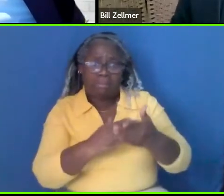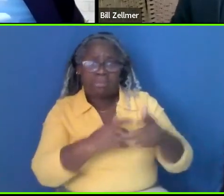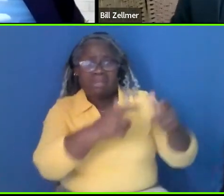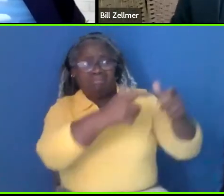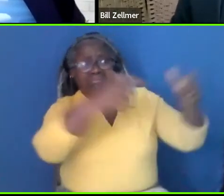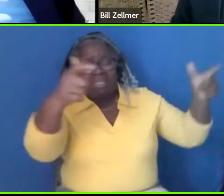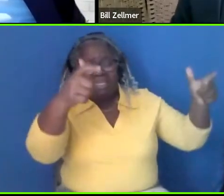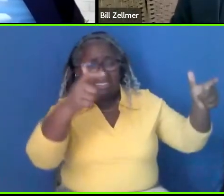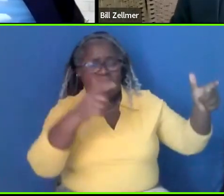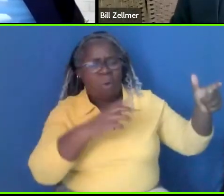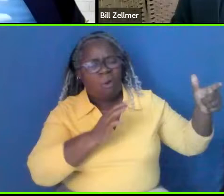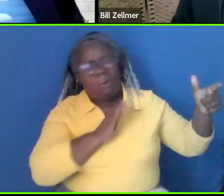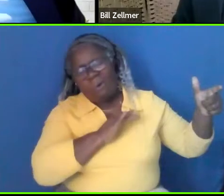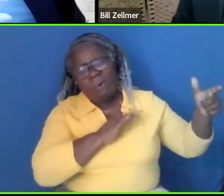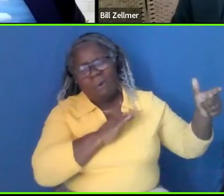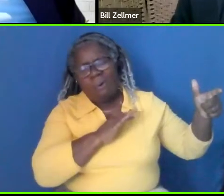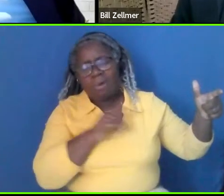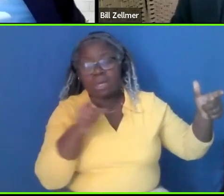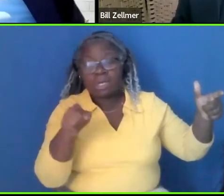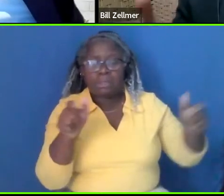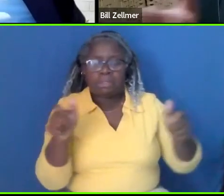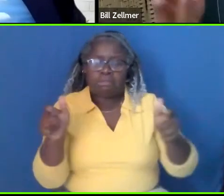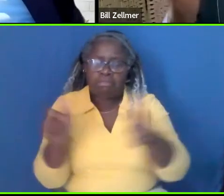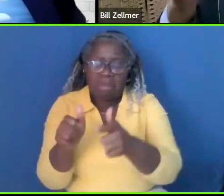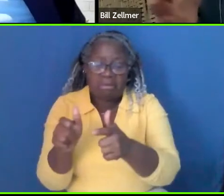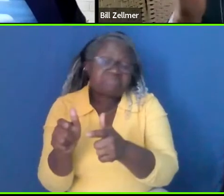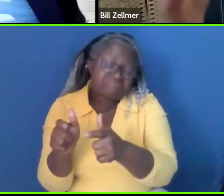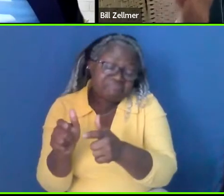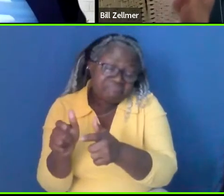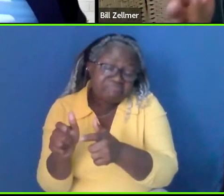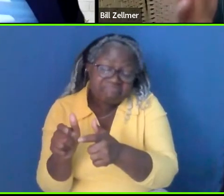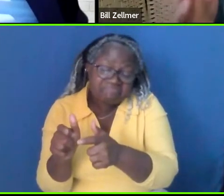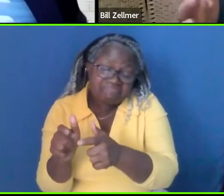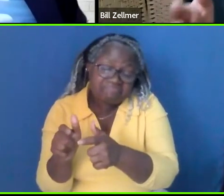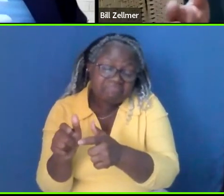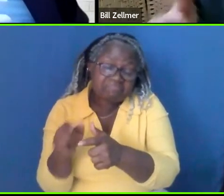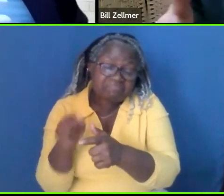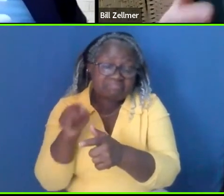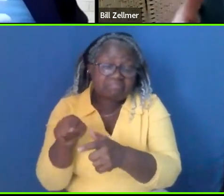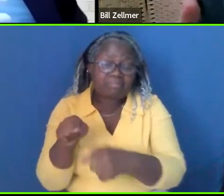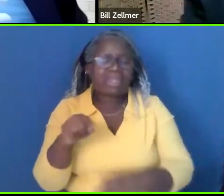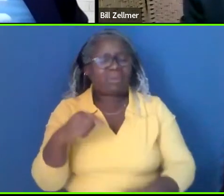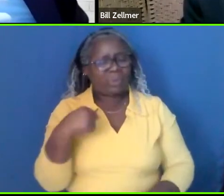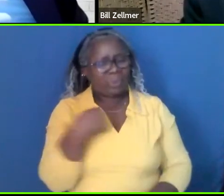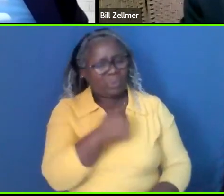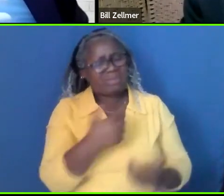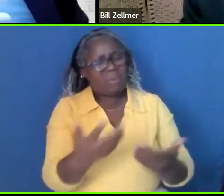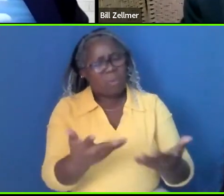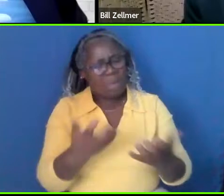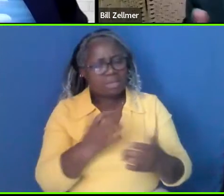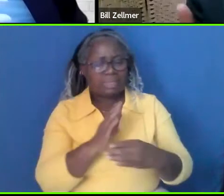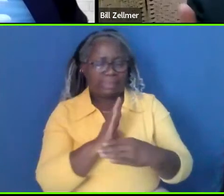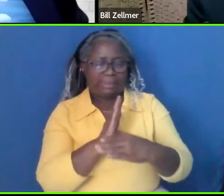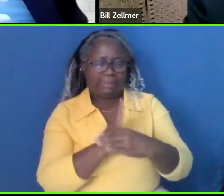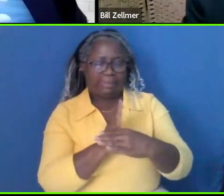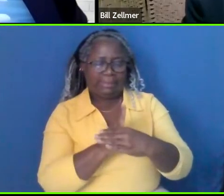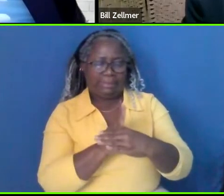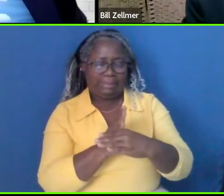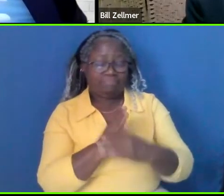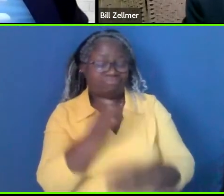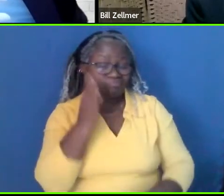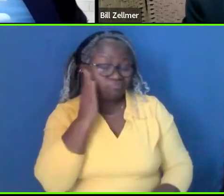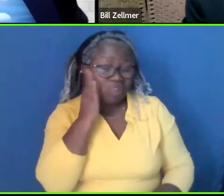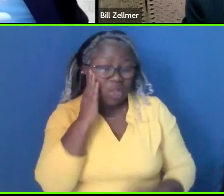small. We're settling on that nice Goldilocks range in the middle. I don't know if